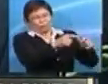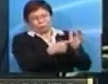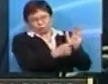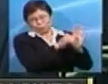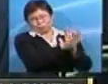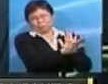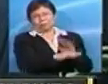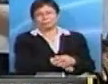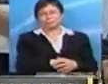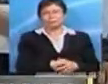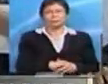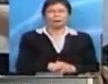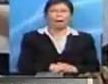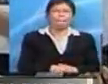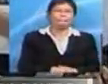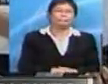Okay, we move on.